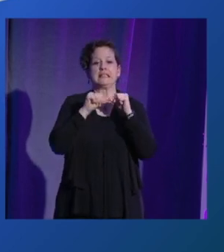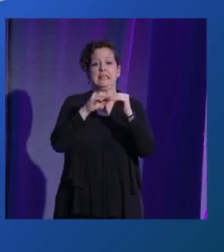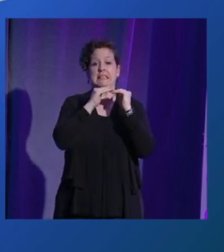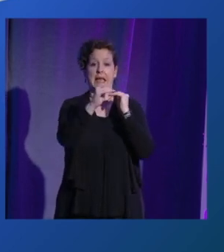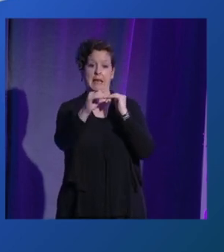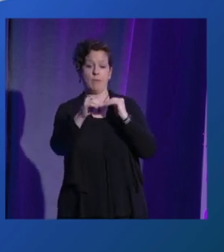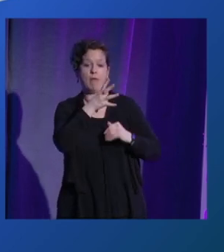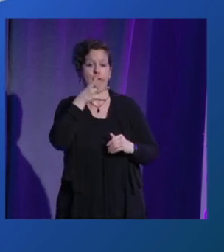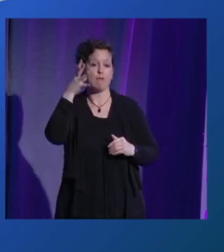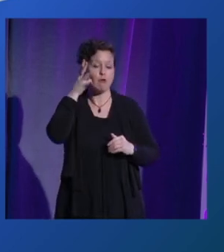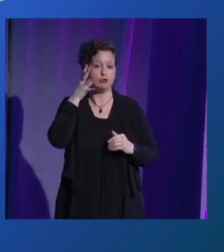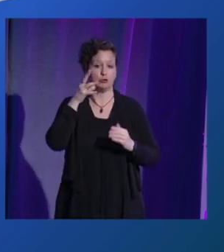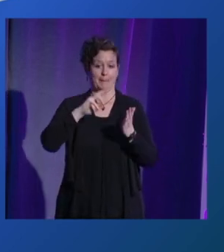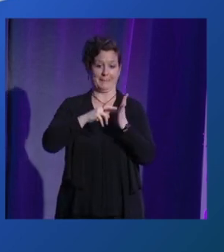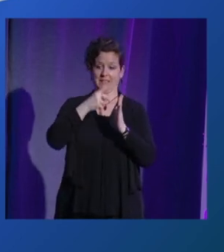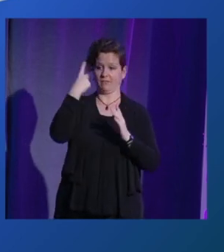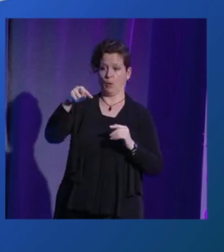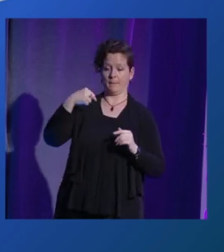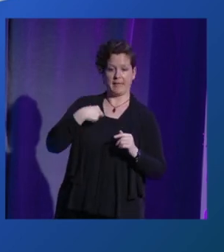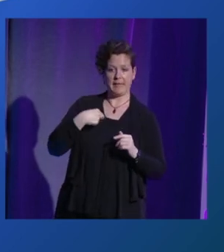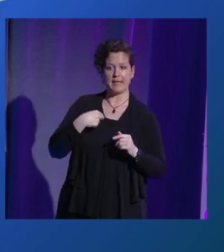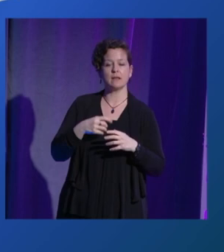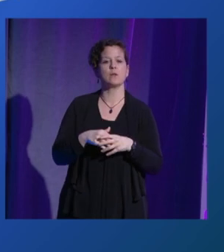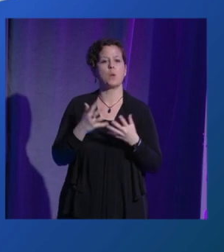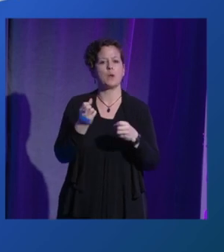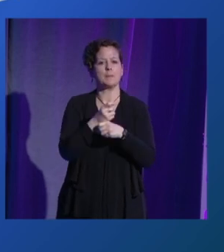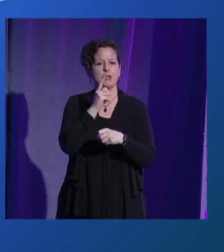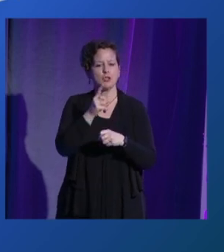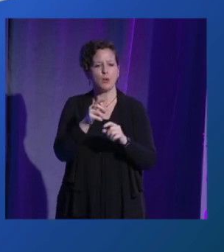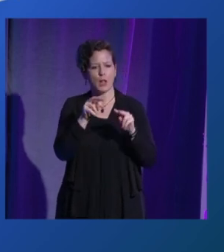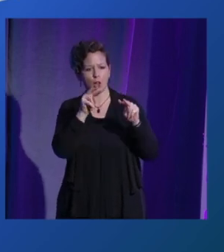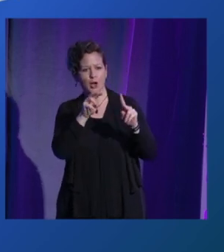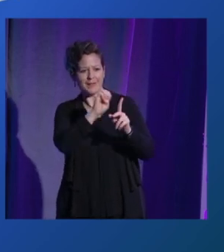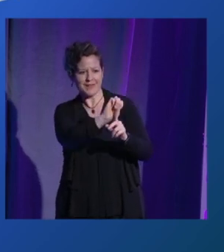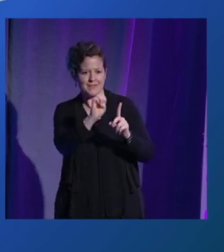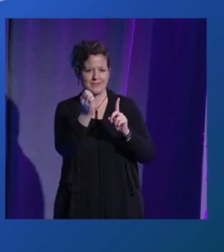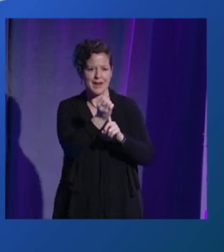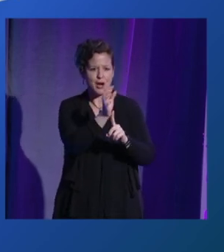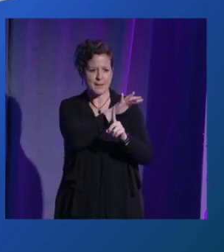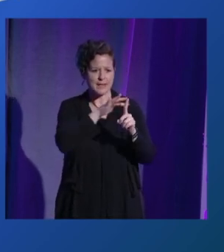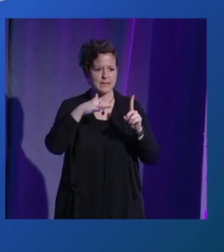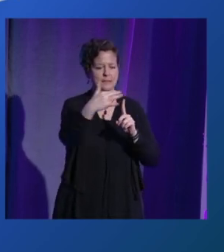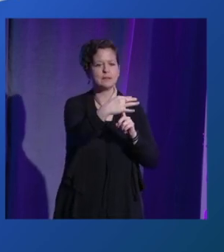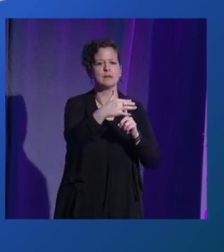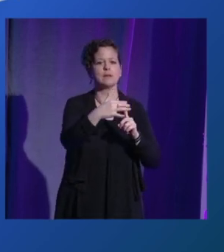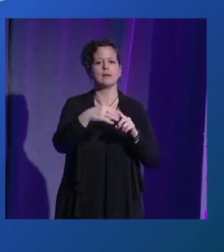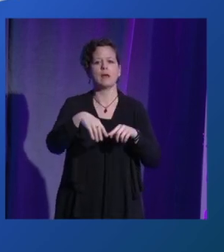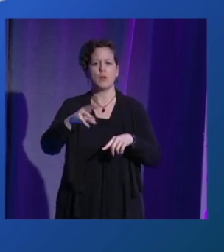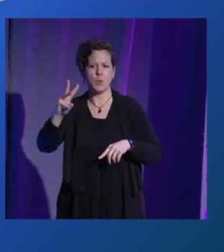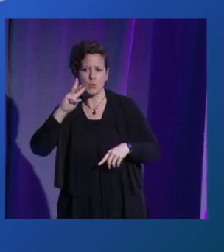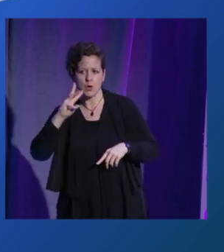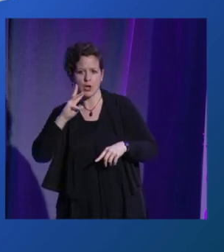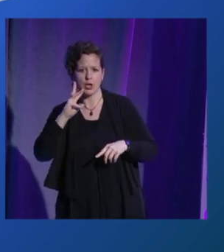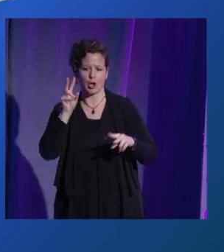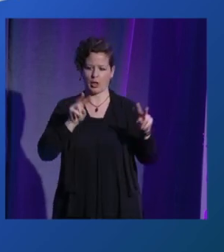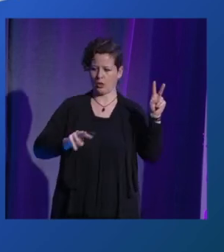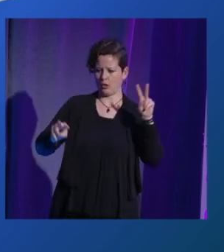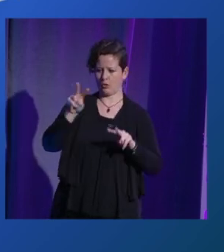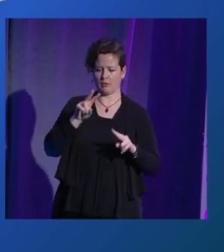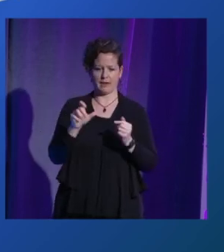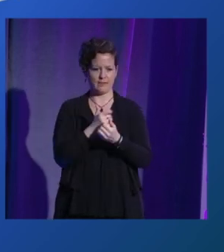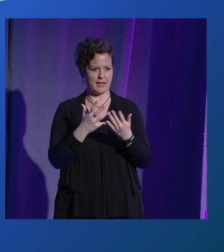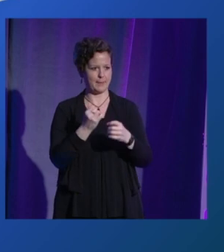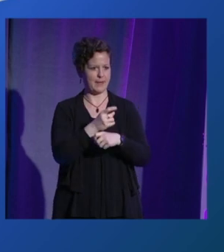input so we can preserve our environment preserve our water and at at the same time improve